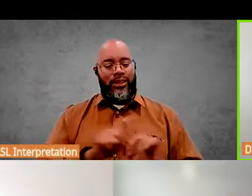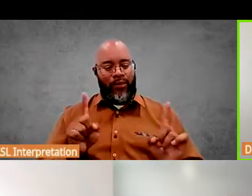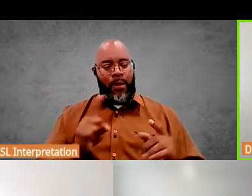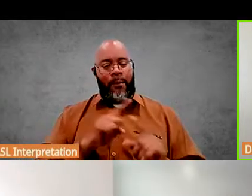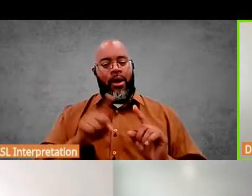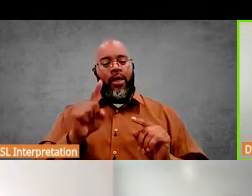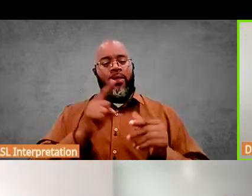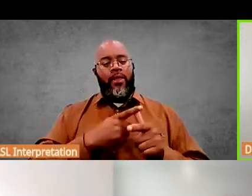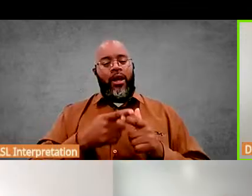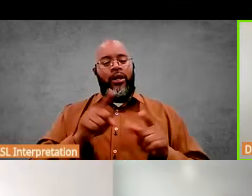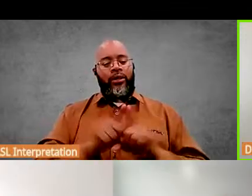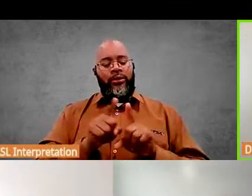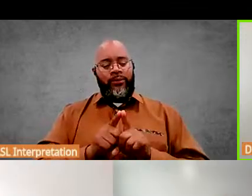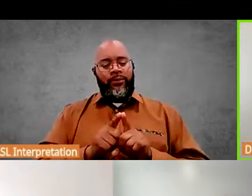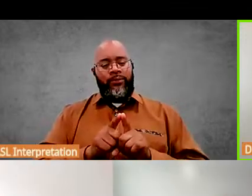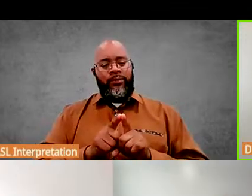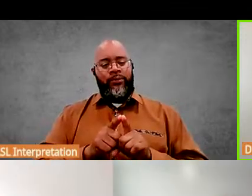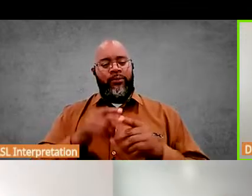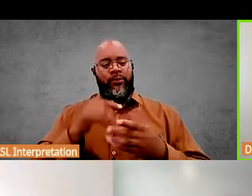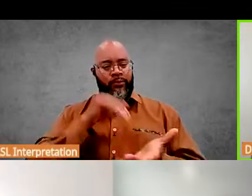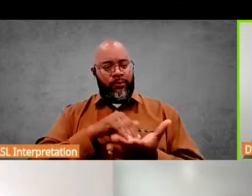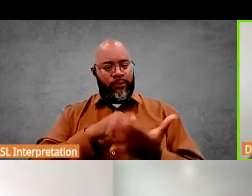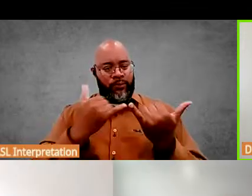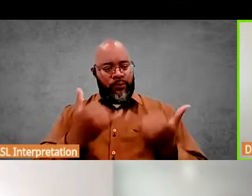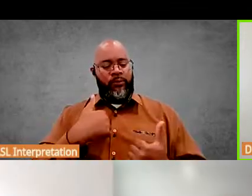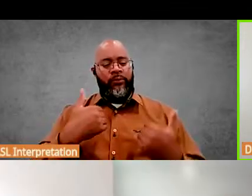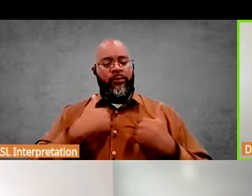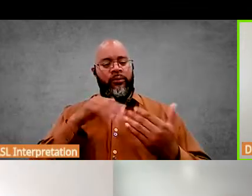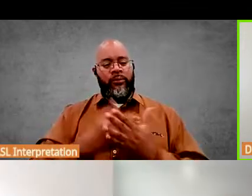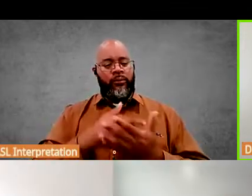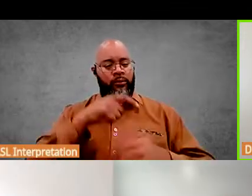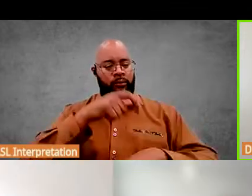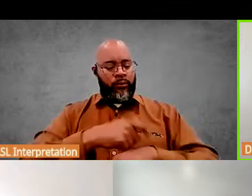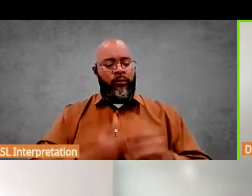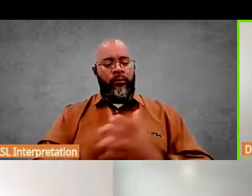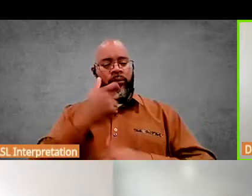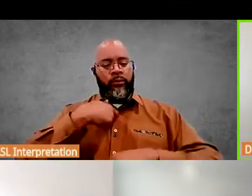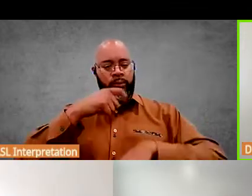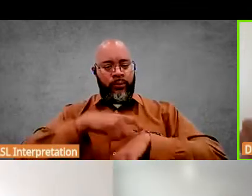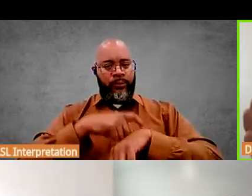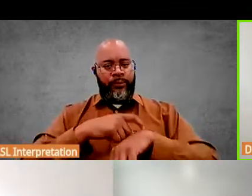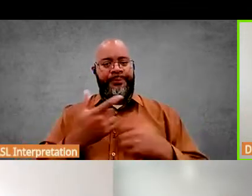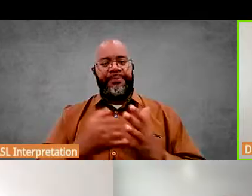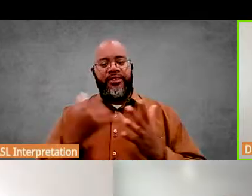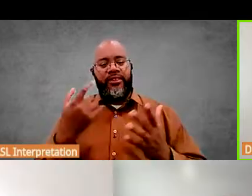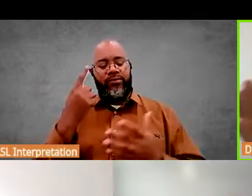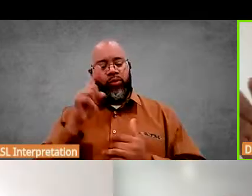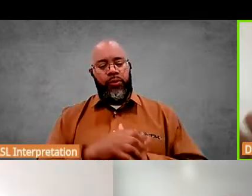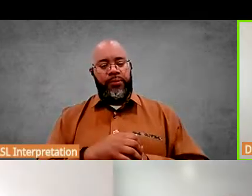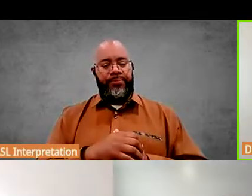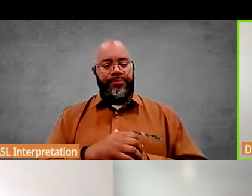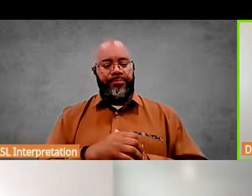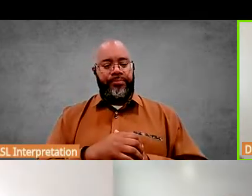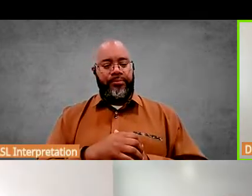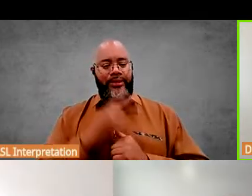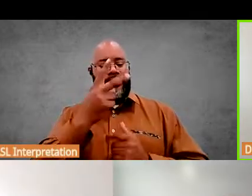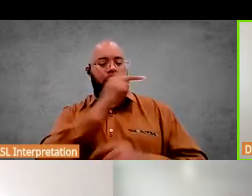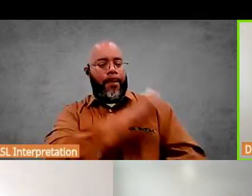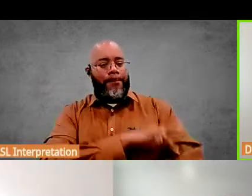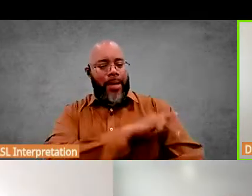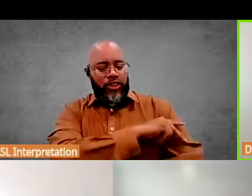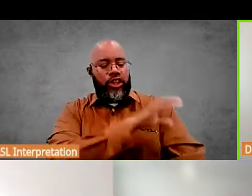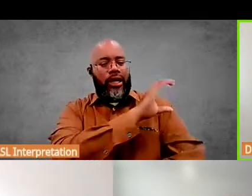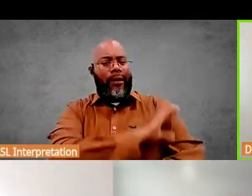then as a physician now, I have all the time. Most of my time is just to see patient,